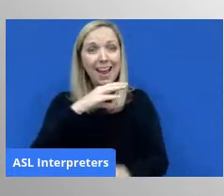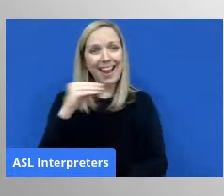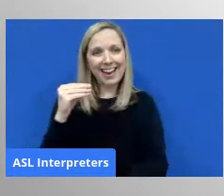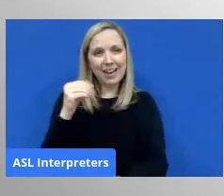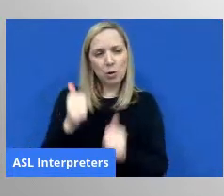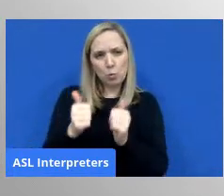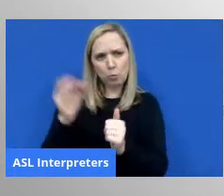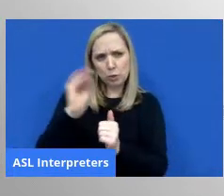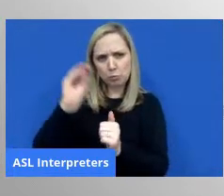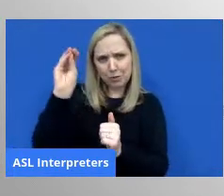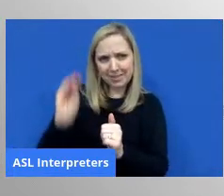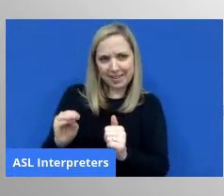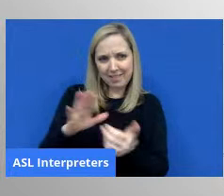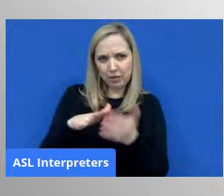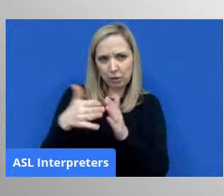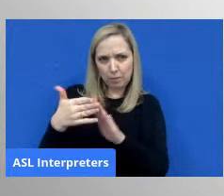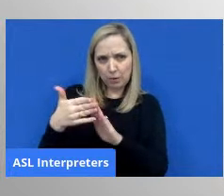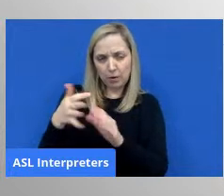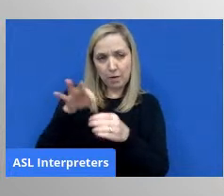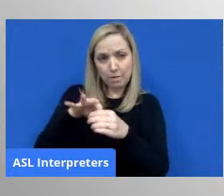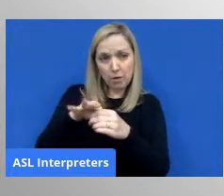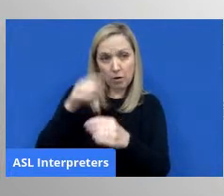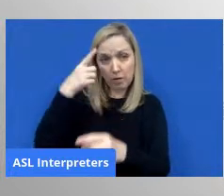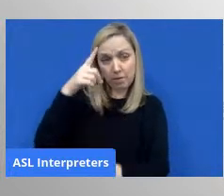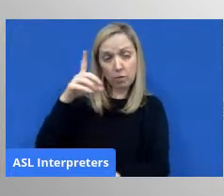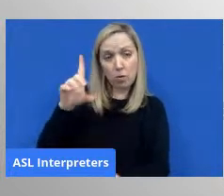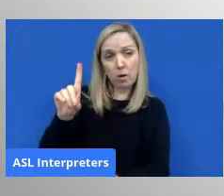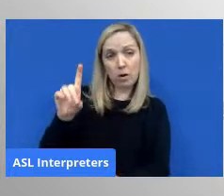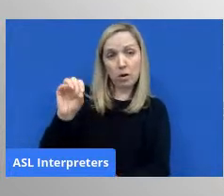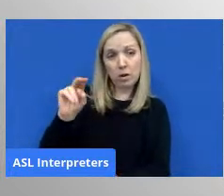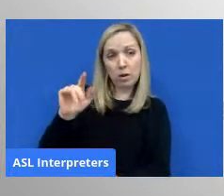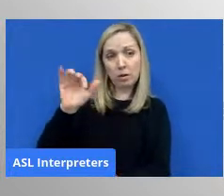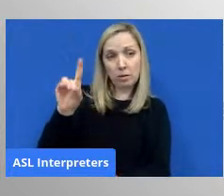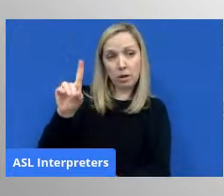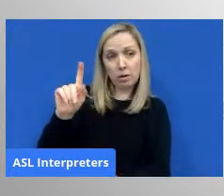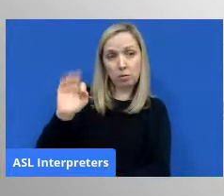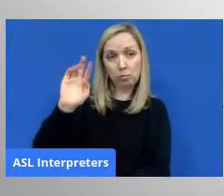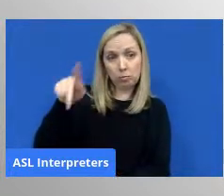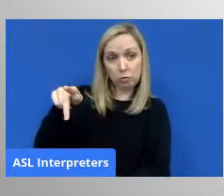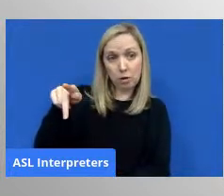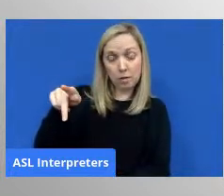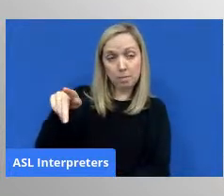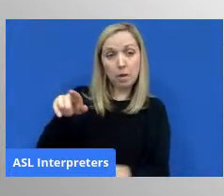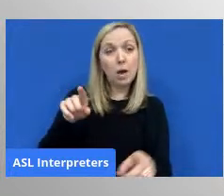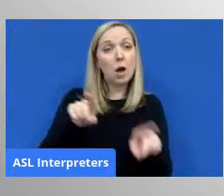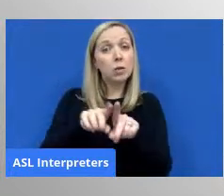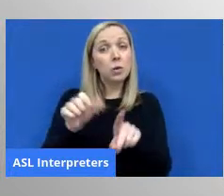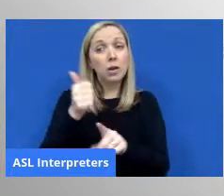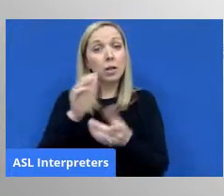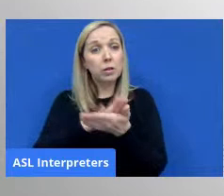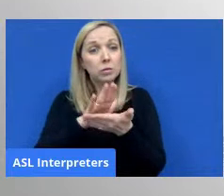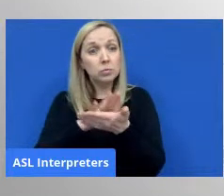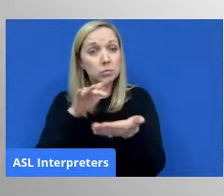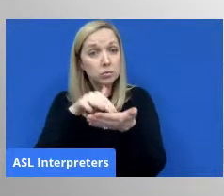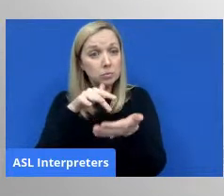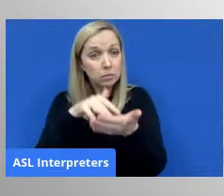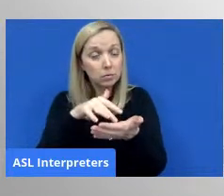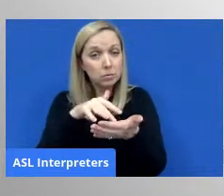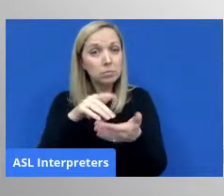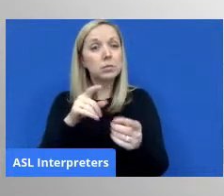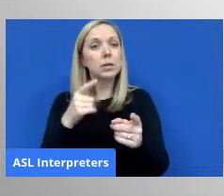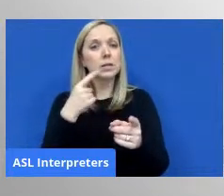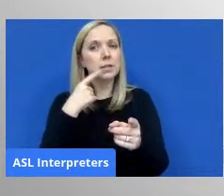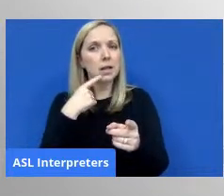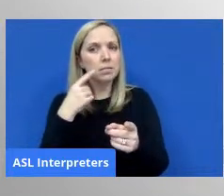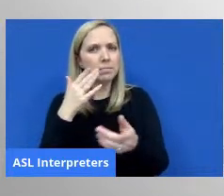Trump. Yet another study found that school reopening reduced coronavirus transmission because the schools quarantined